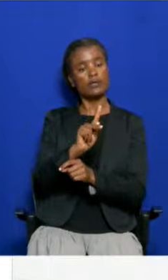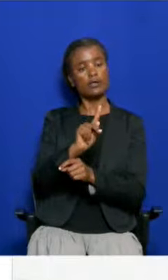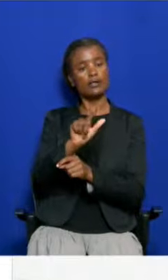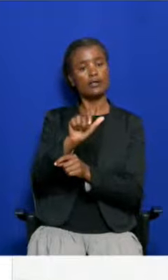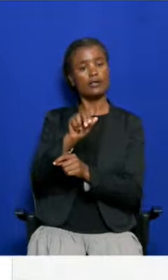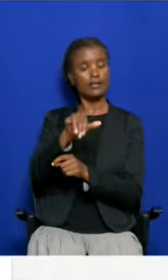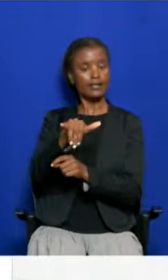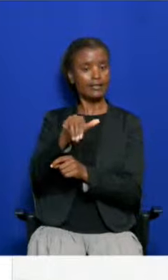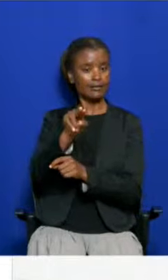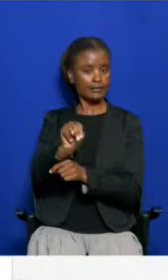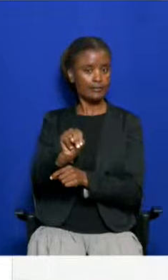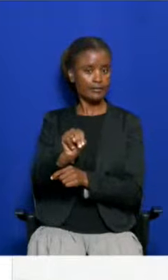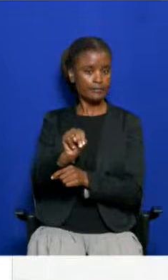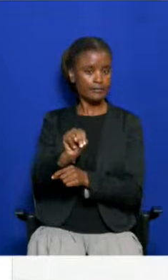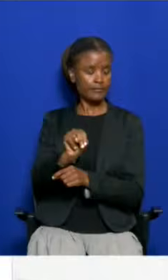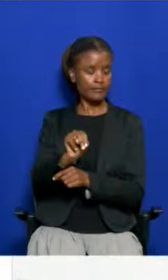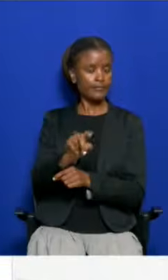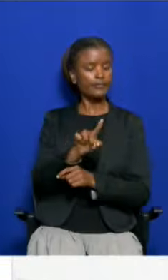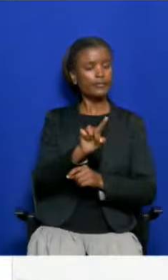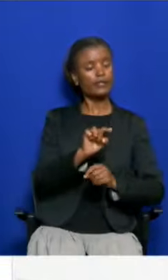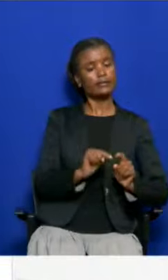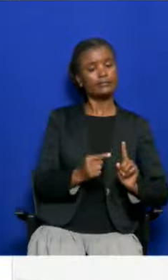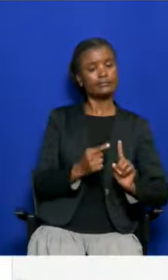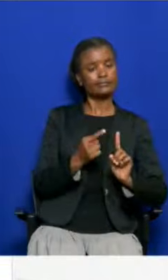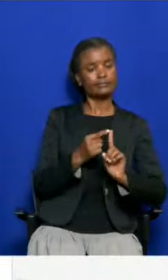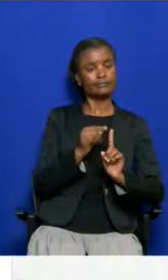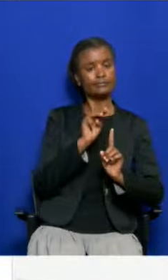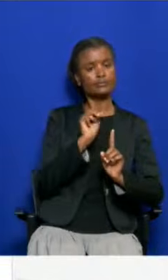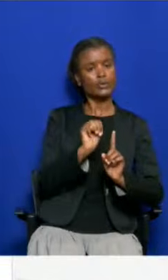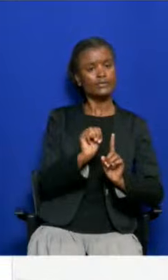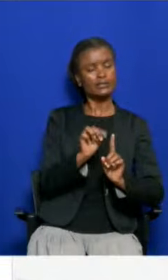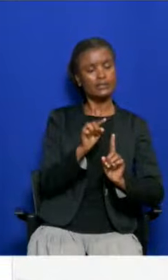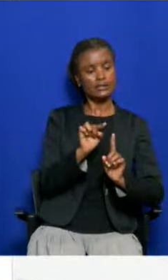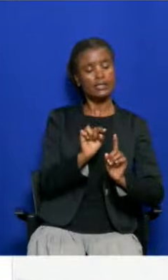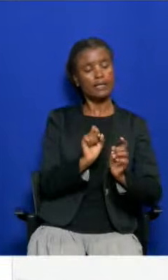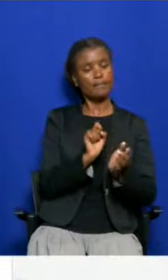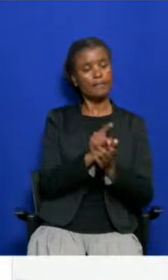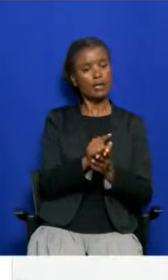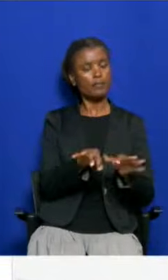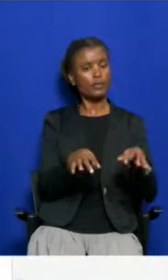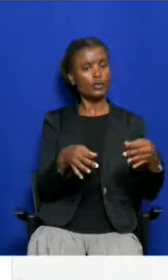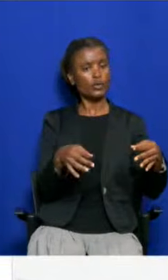Why did Mr. Mkati Mswazi send you this document? What did he want you to do with it?